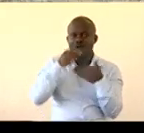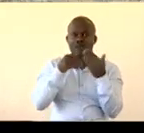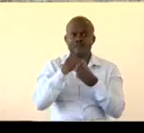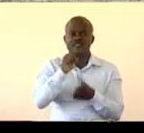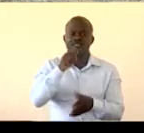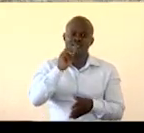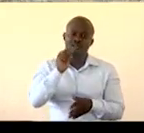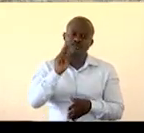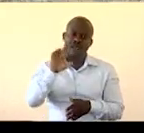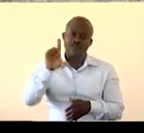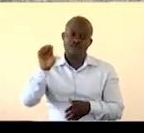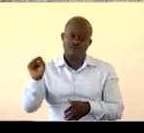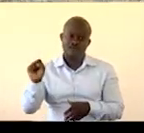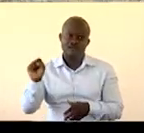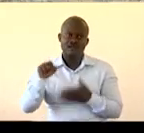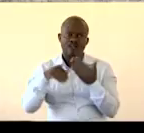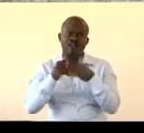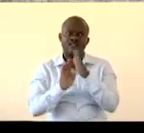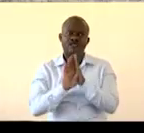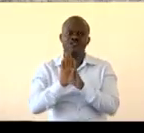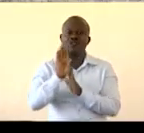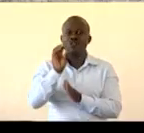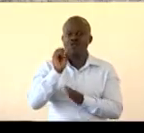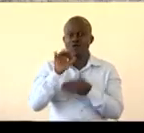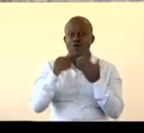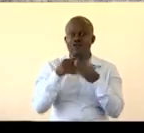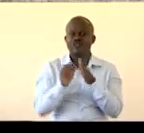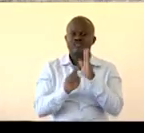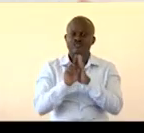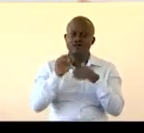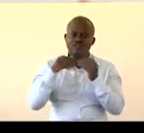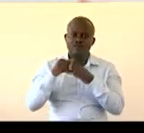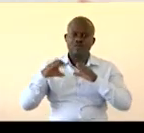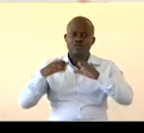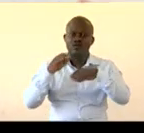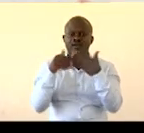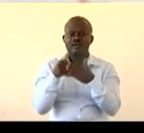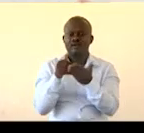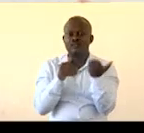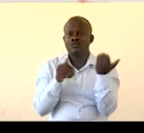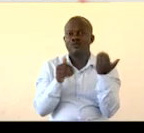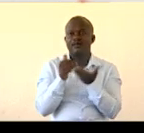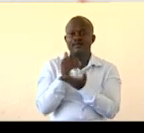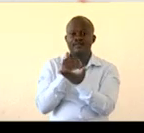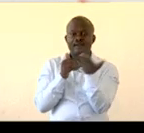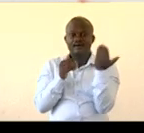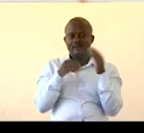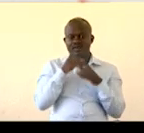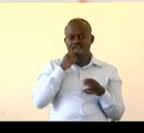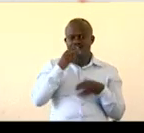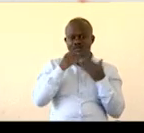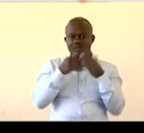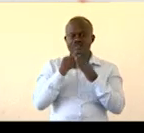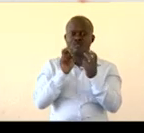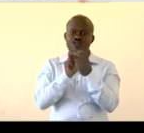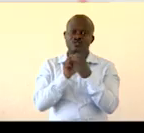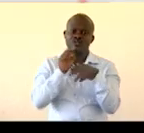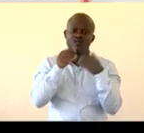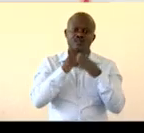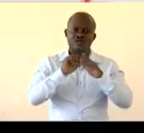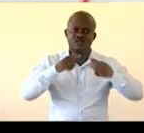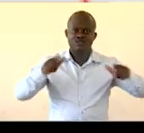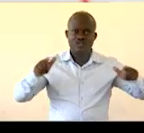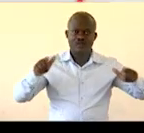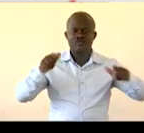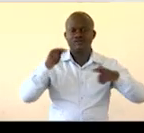stimulus. The growing or developing movements made through the plants in response to contact with a solid